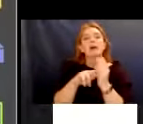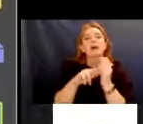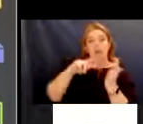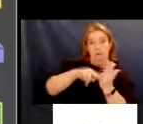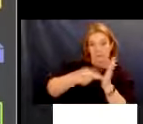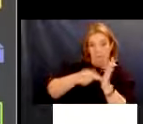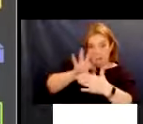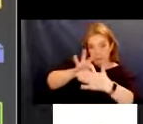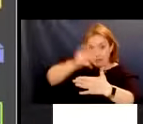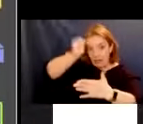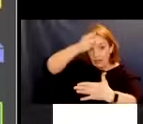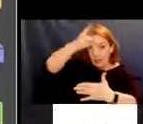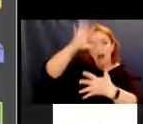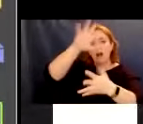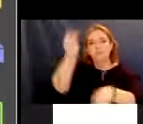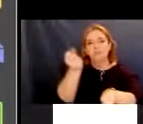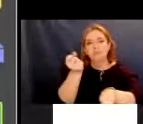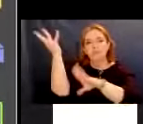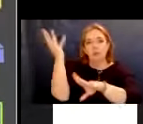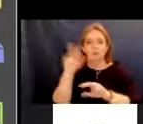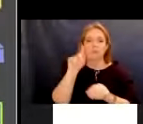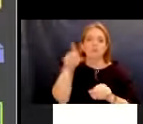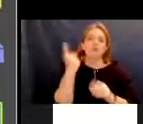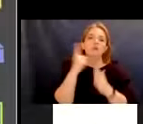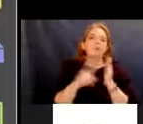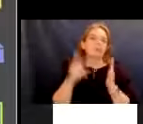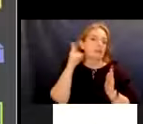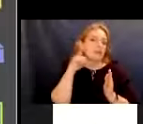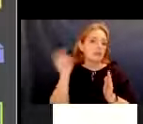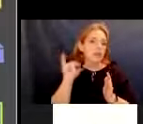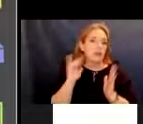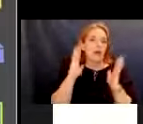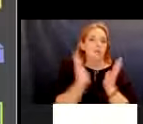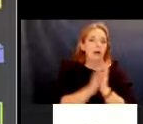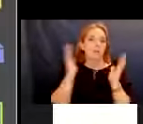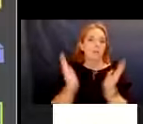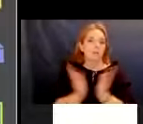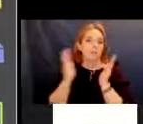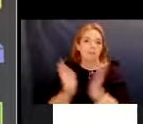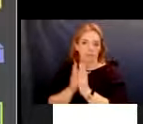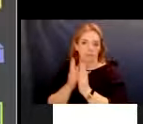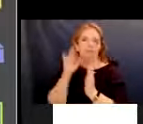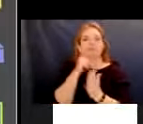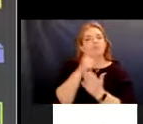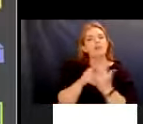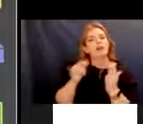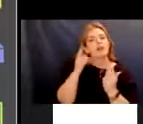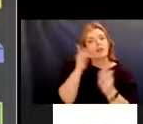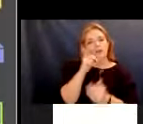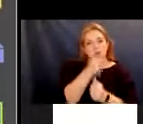but I mean meaning for sound, for the sonic qualities of these sentences or